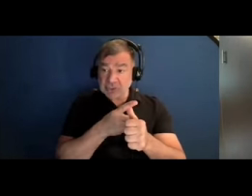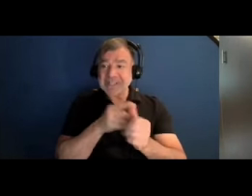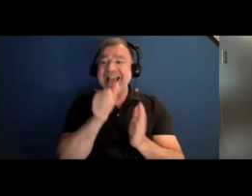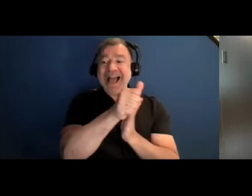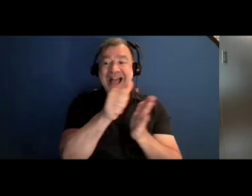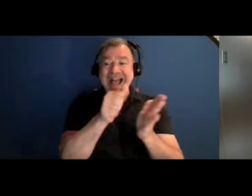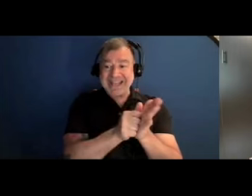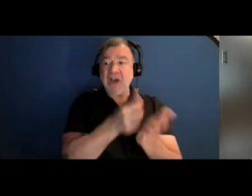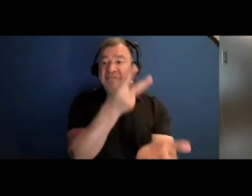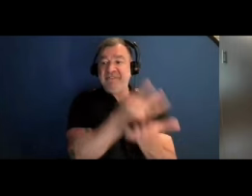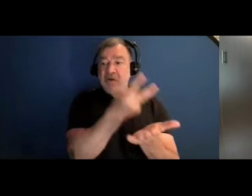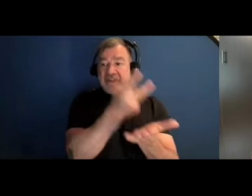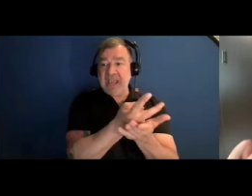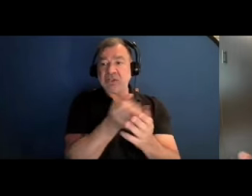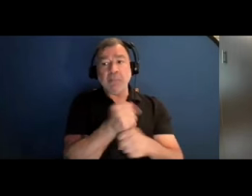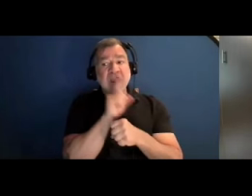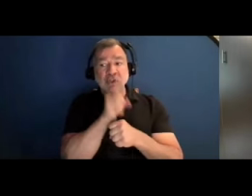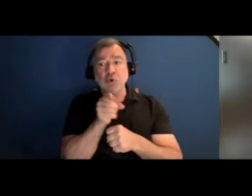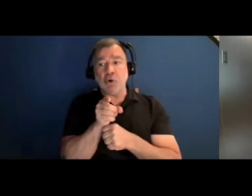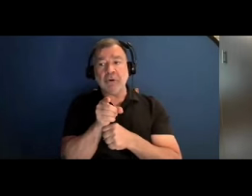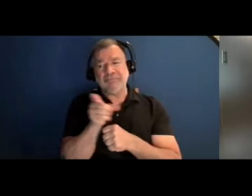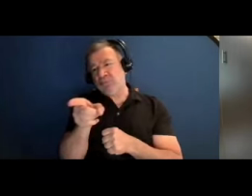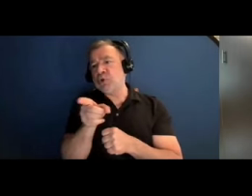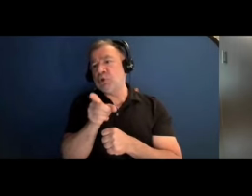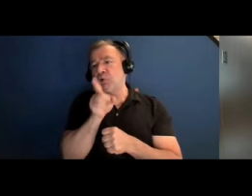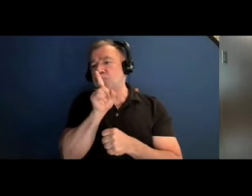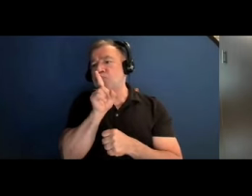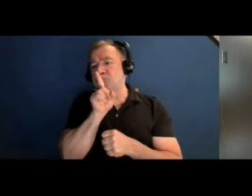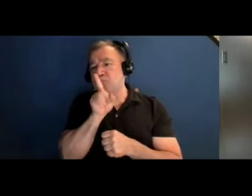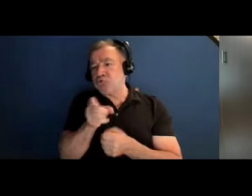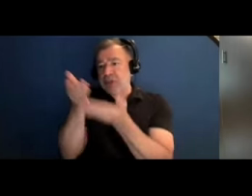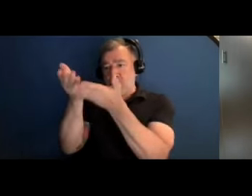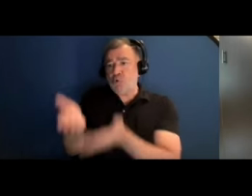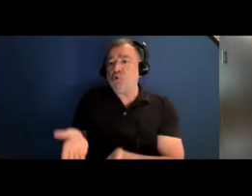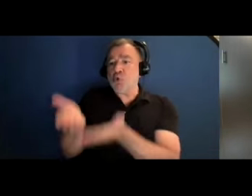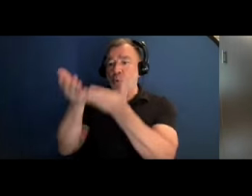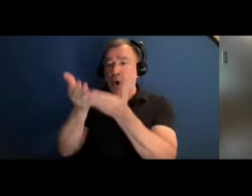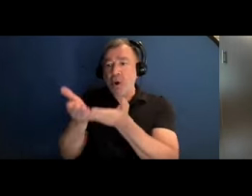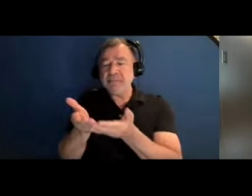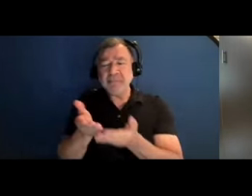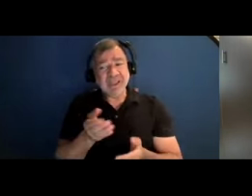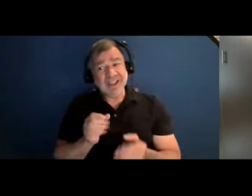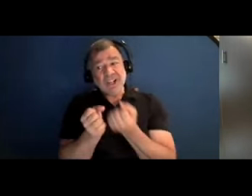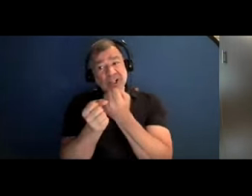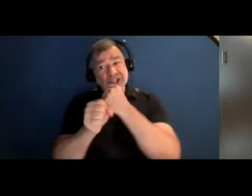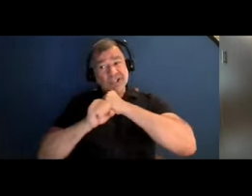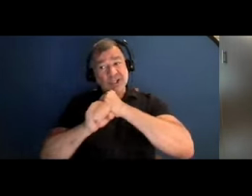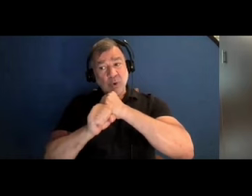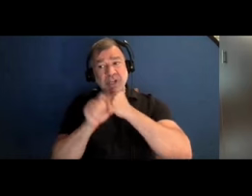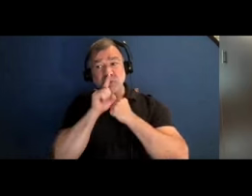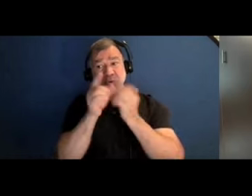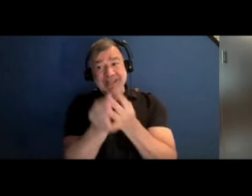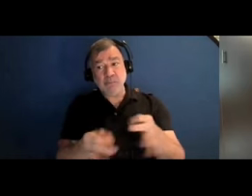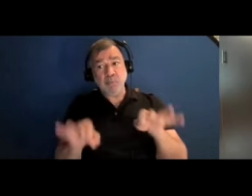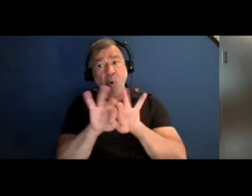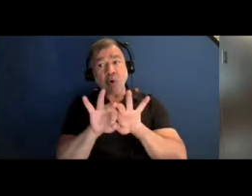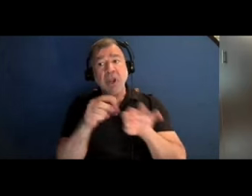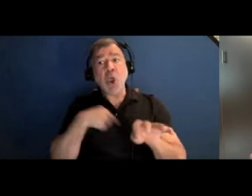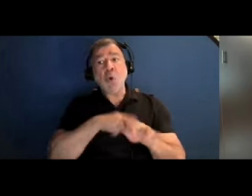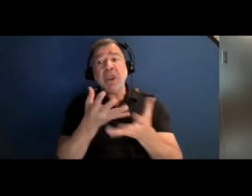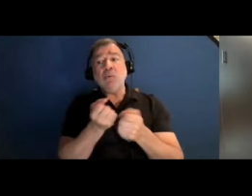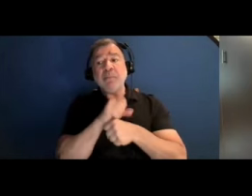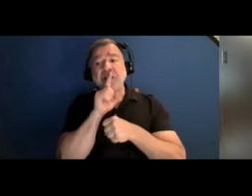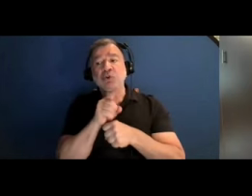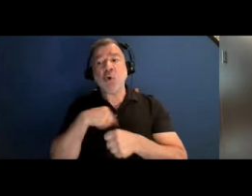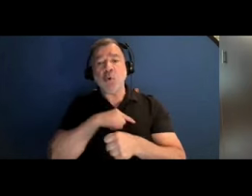you're supposed to be. As Lauri mentioned, security of these accounts is top priority. We want to make sure we're holding your money safe and